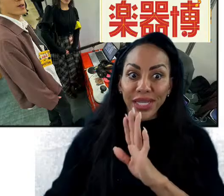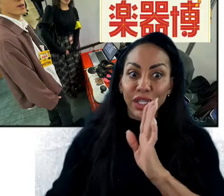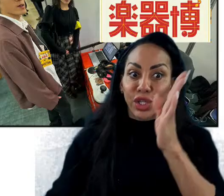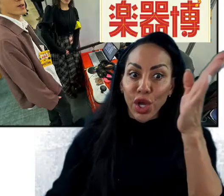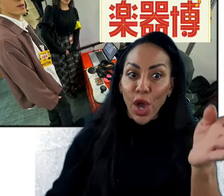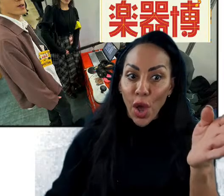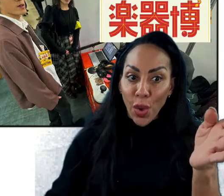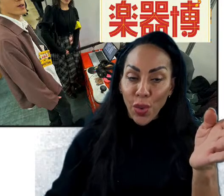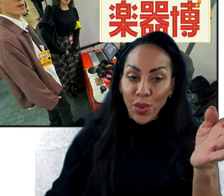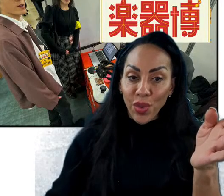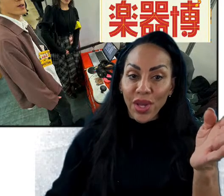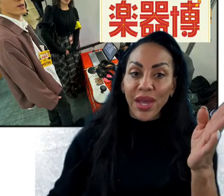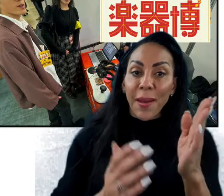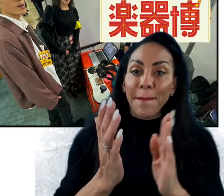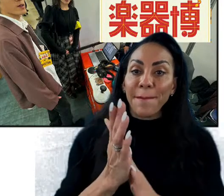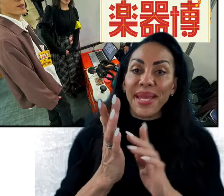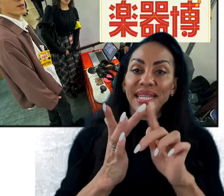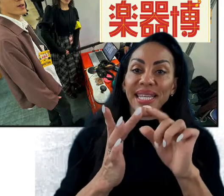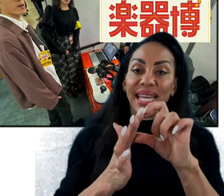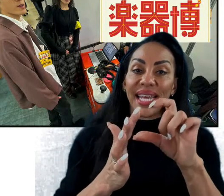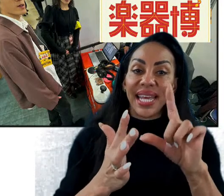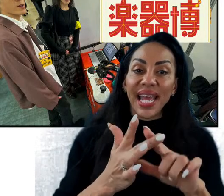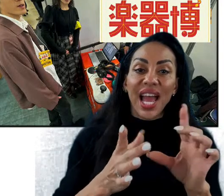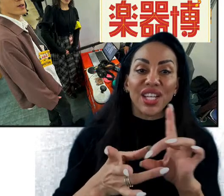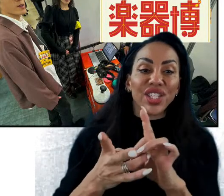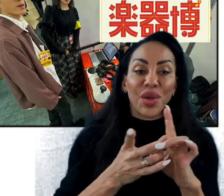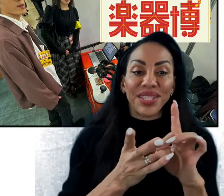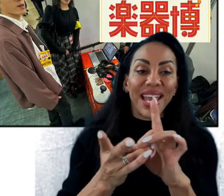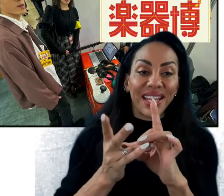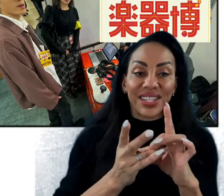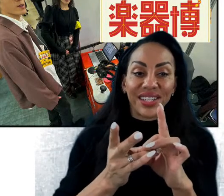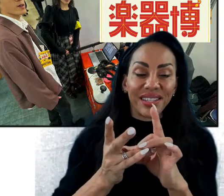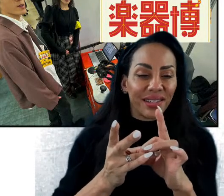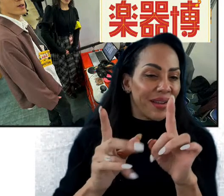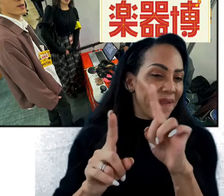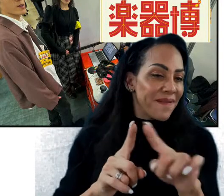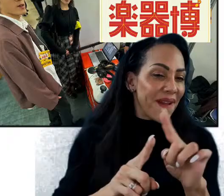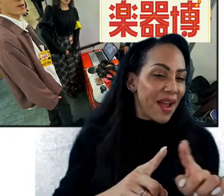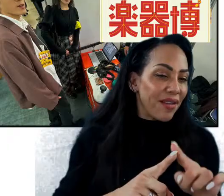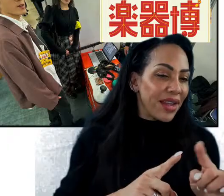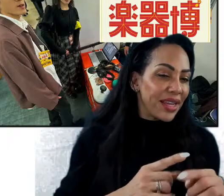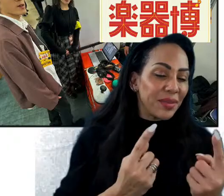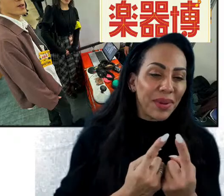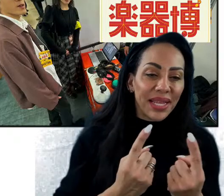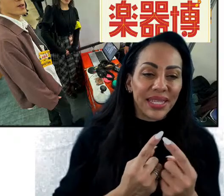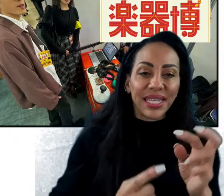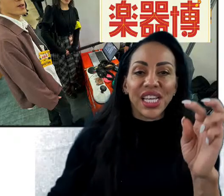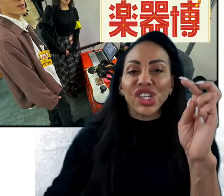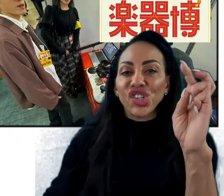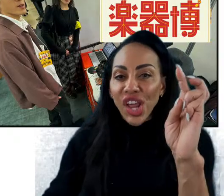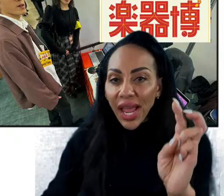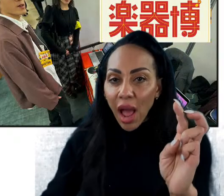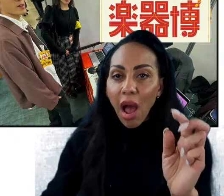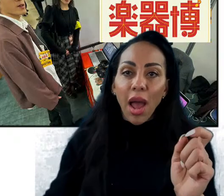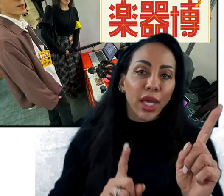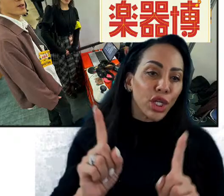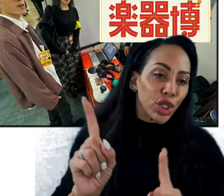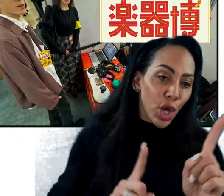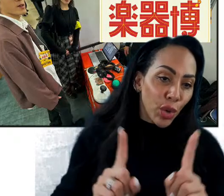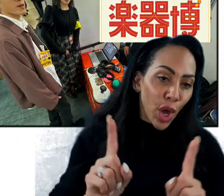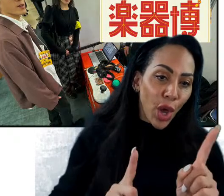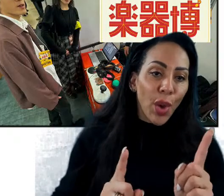got to join the MIDI Association in a number of places in China, in Shanghai and Tokyo. I got to go to Music